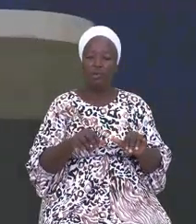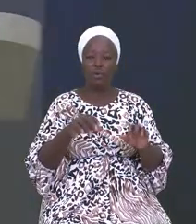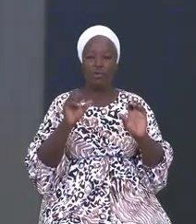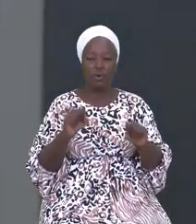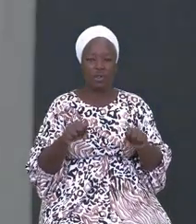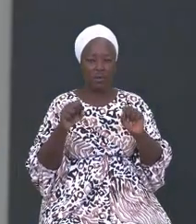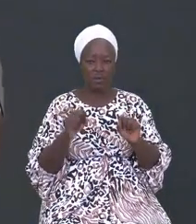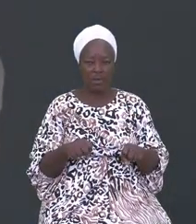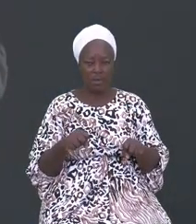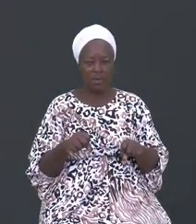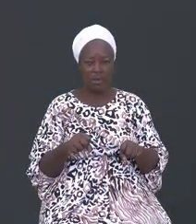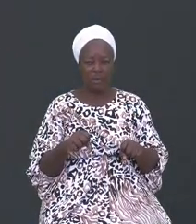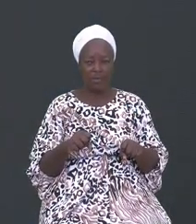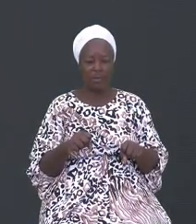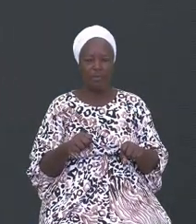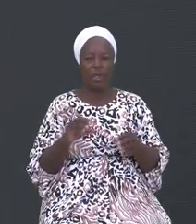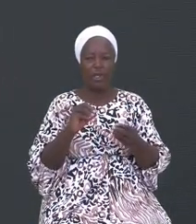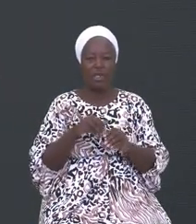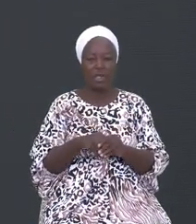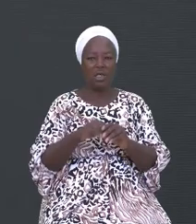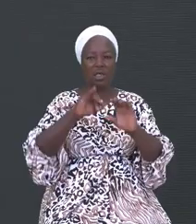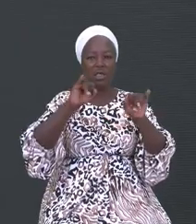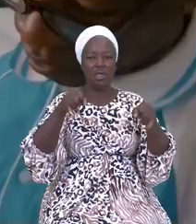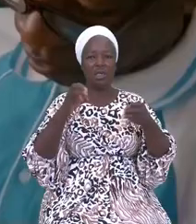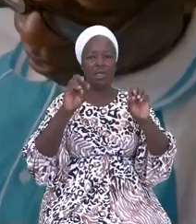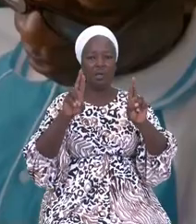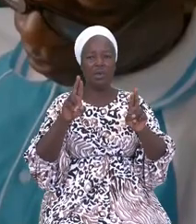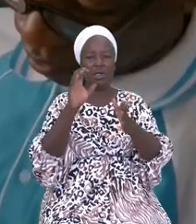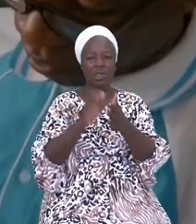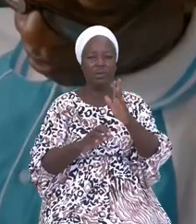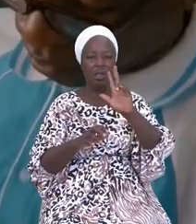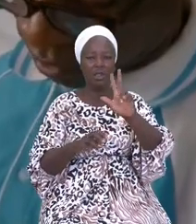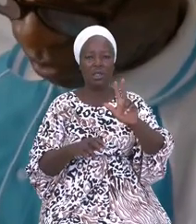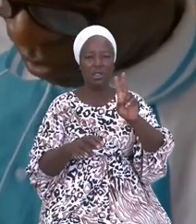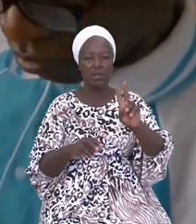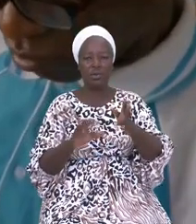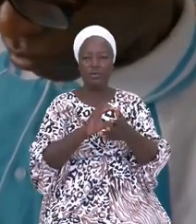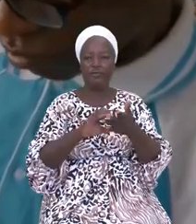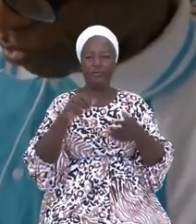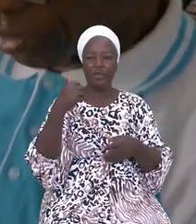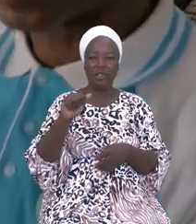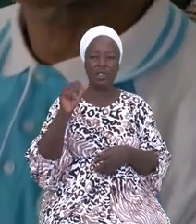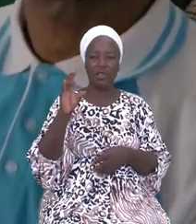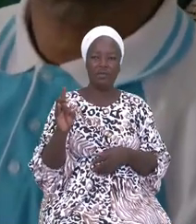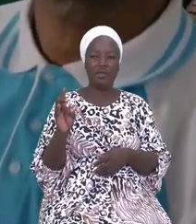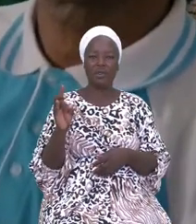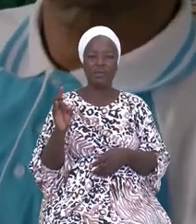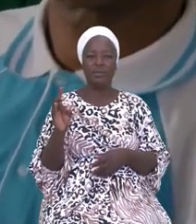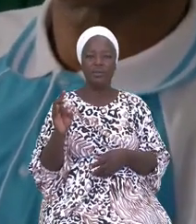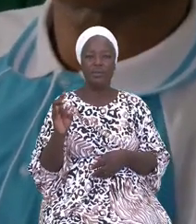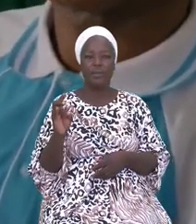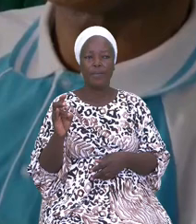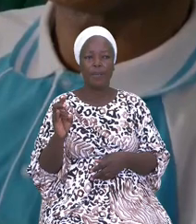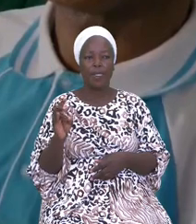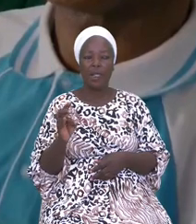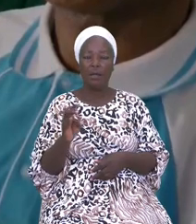chapter 32, and I'm reading from verse 17 here. Jeremiah chapter 32, verse